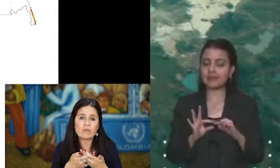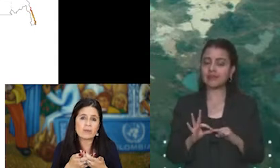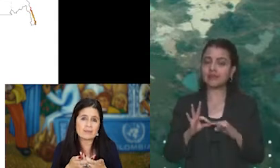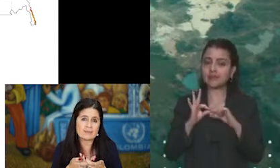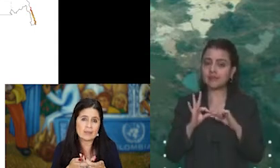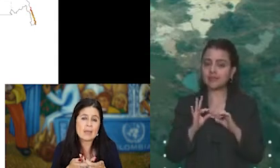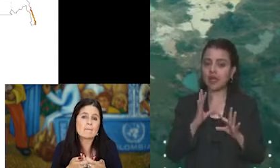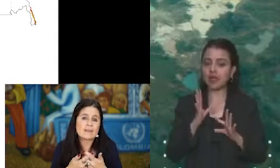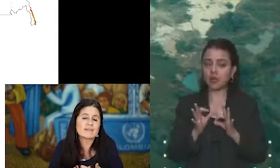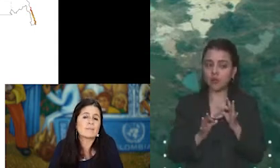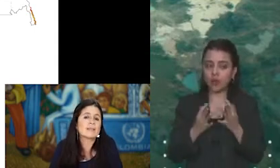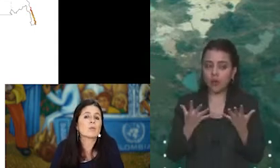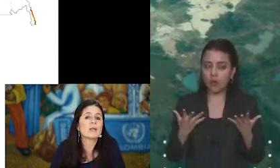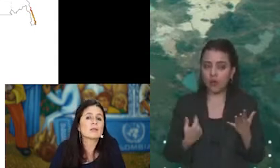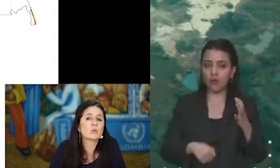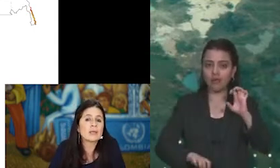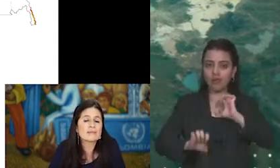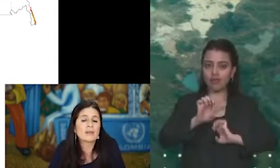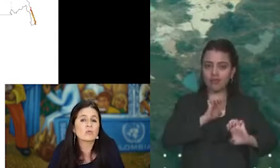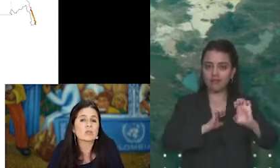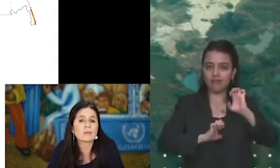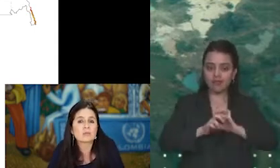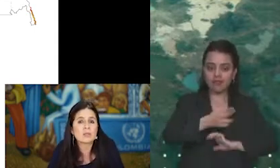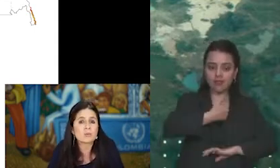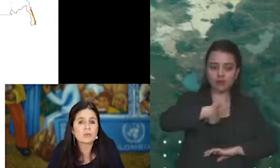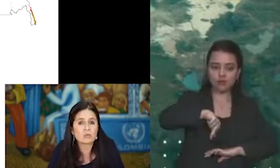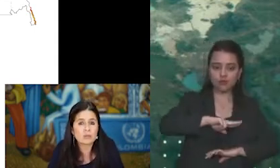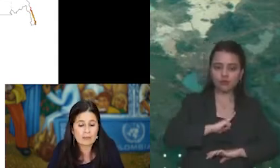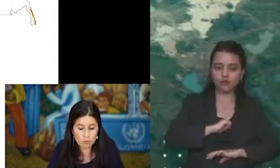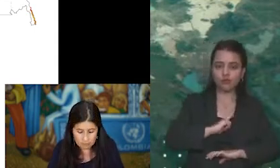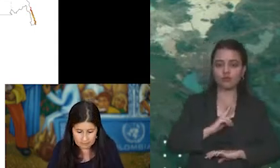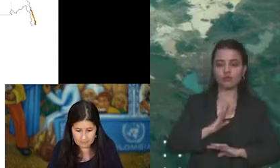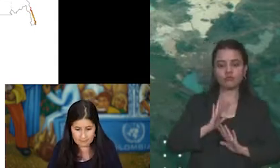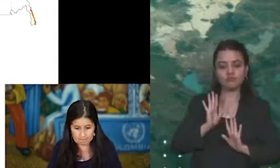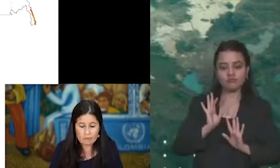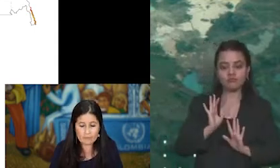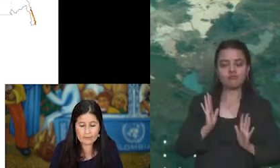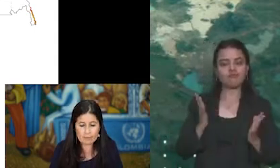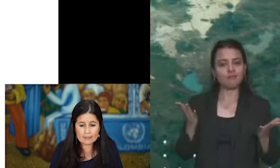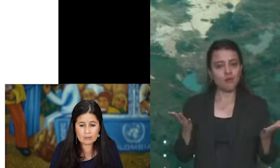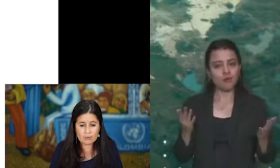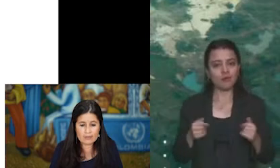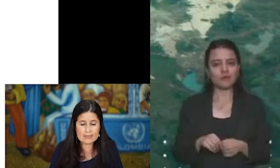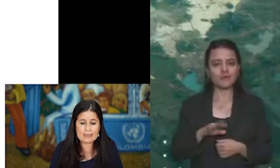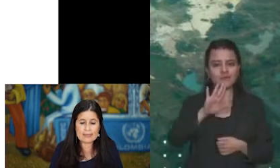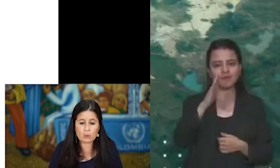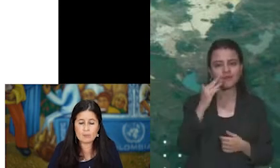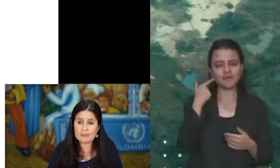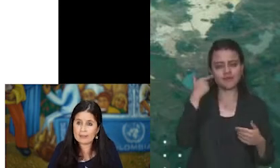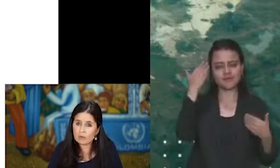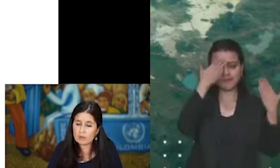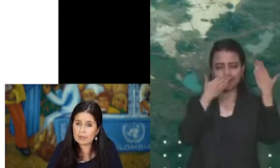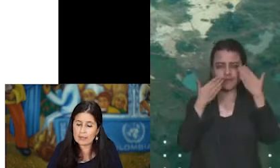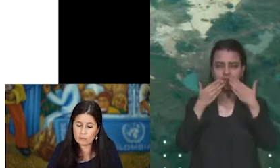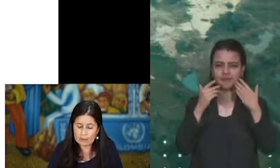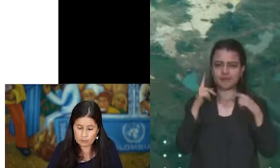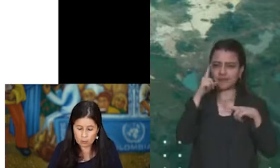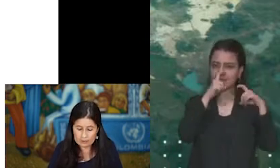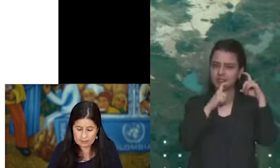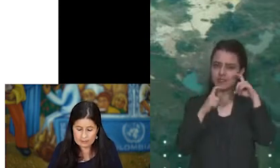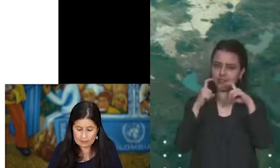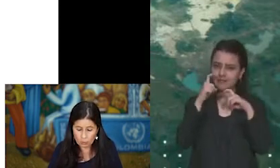differential management status due to the need to protect biodiversity. So finally, I want to invite you to actually read